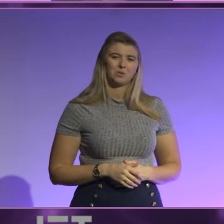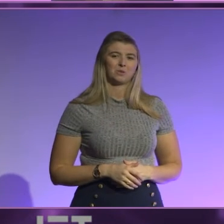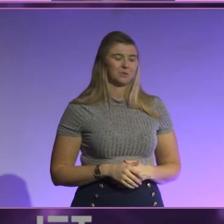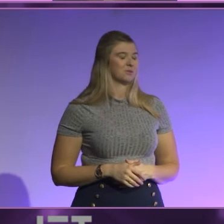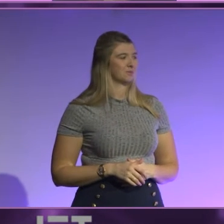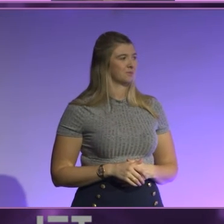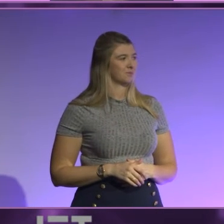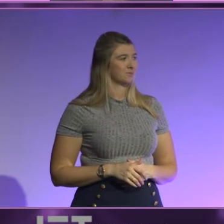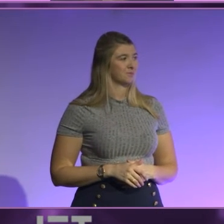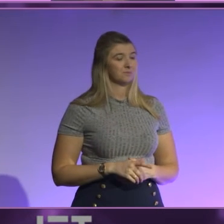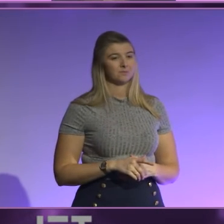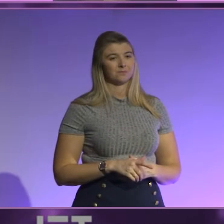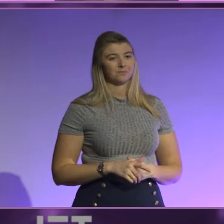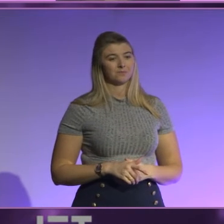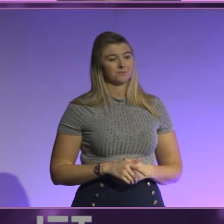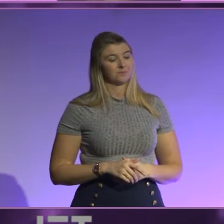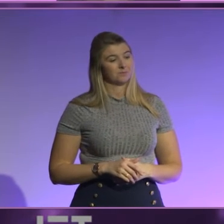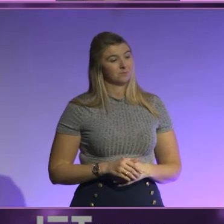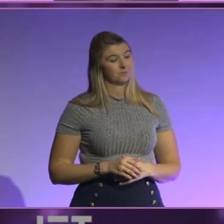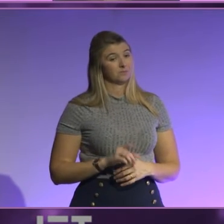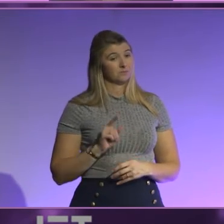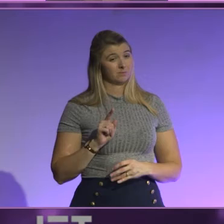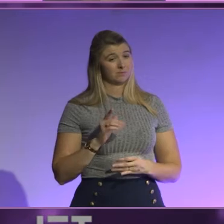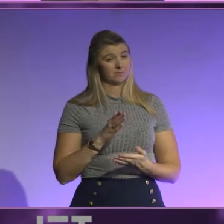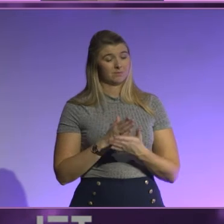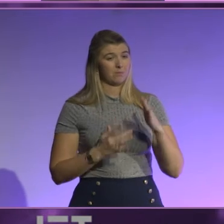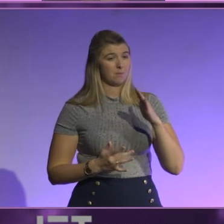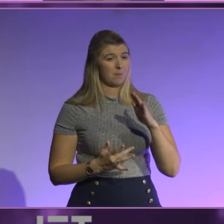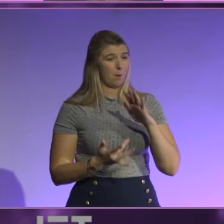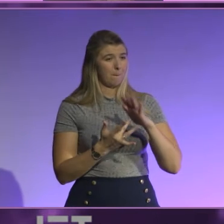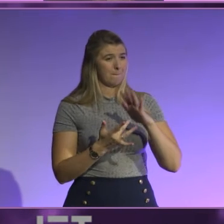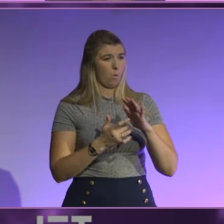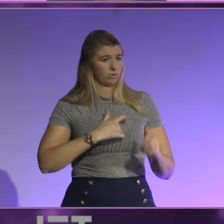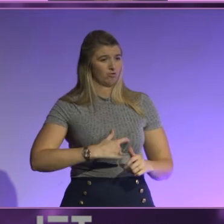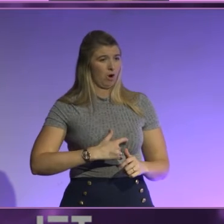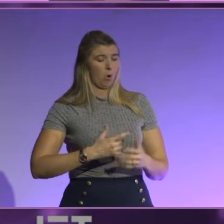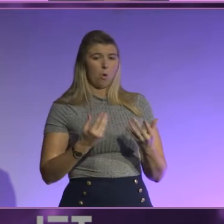And one of the biggest places that becomes really important is